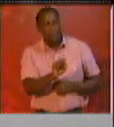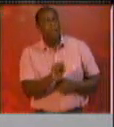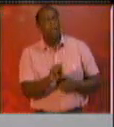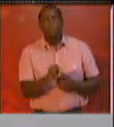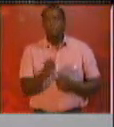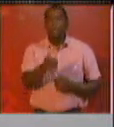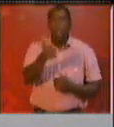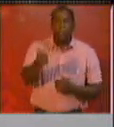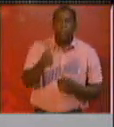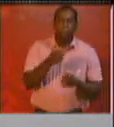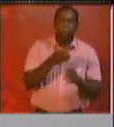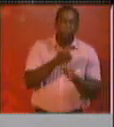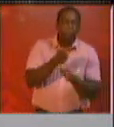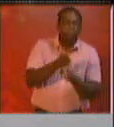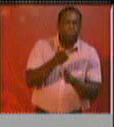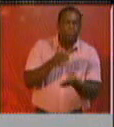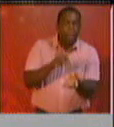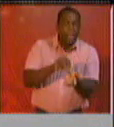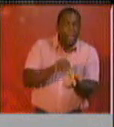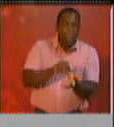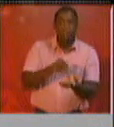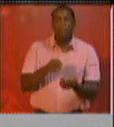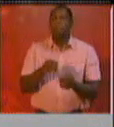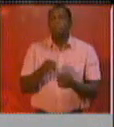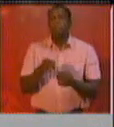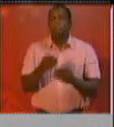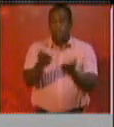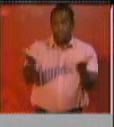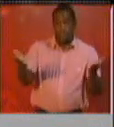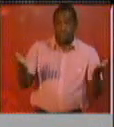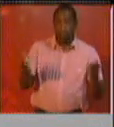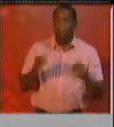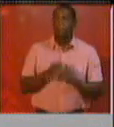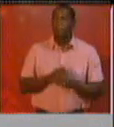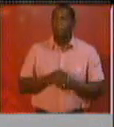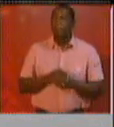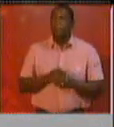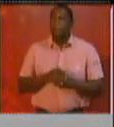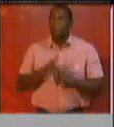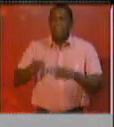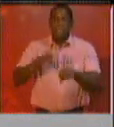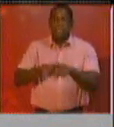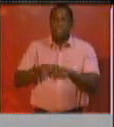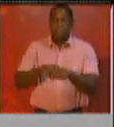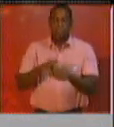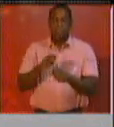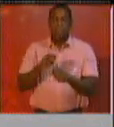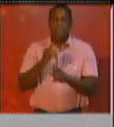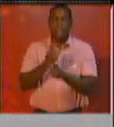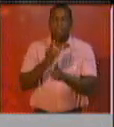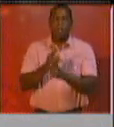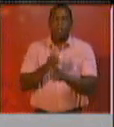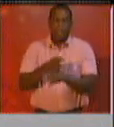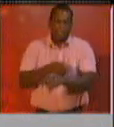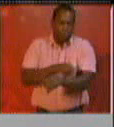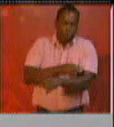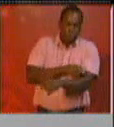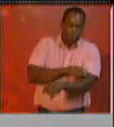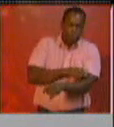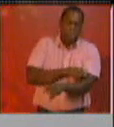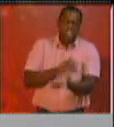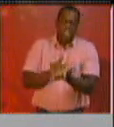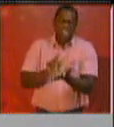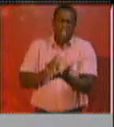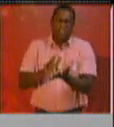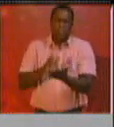morning. The National Alcohol and Drug Abuse Prevention Program, NADAP, acknowledges that Carnival 2021